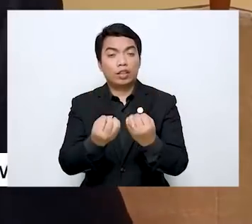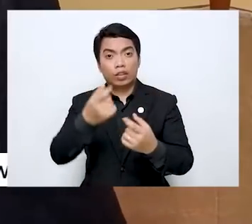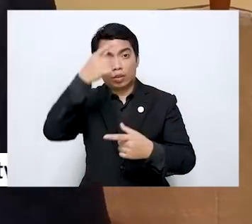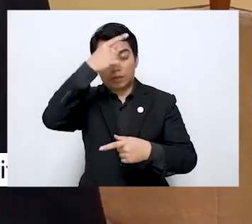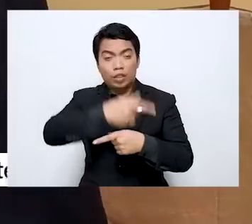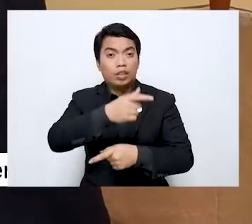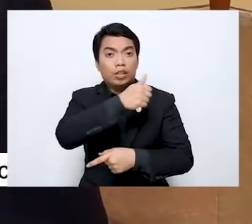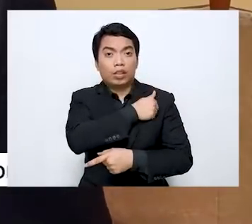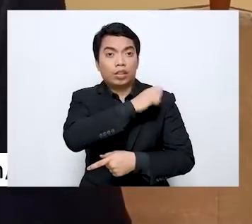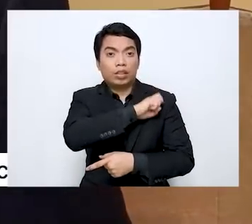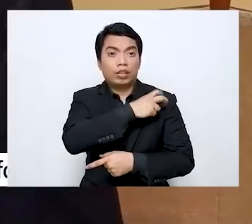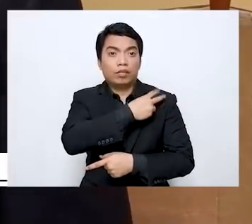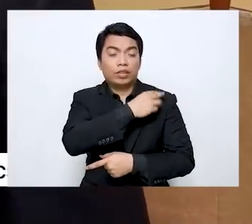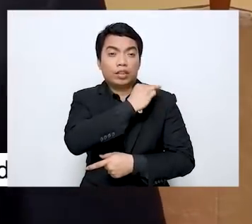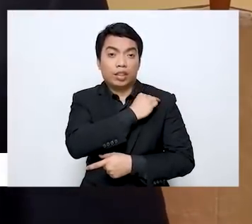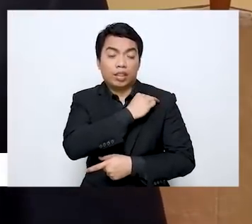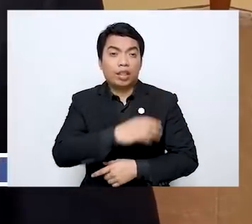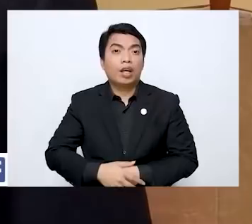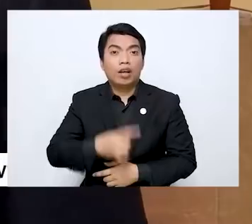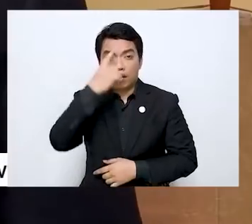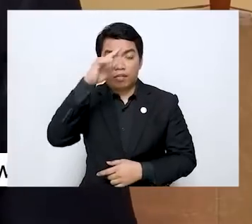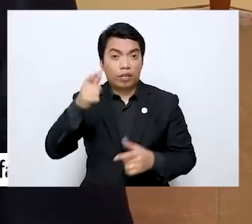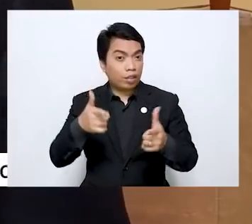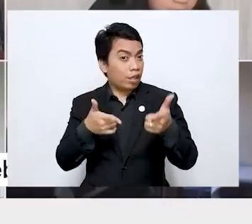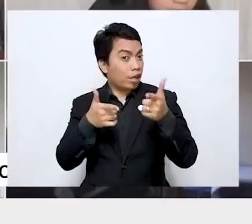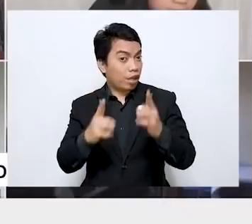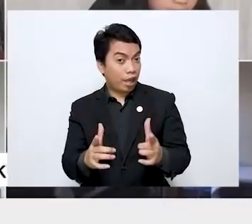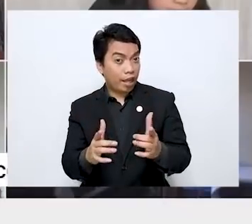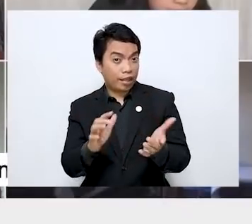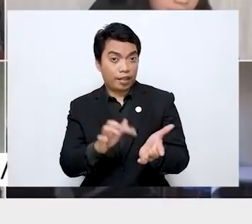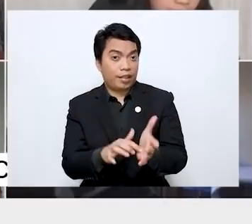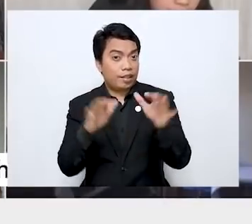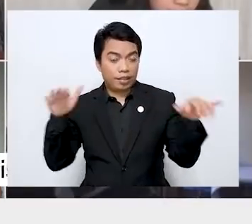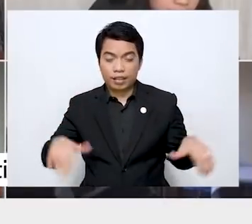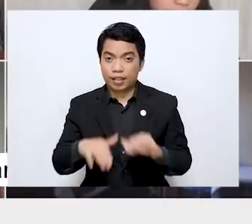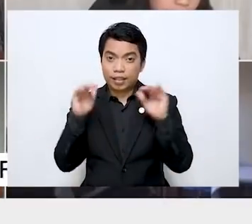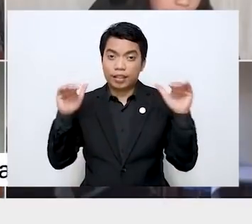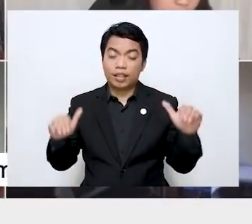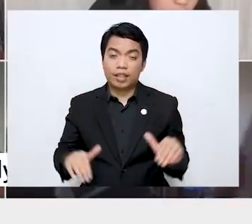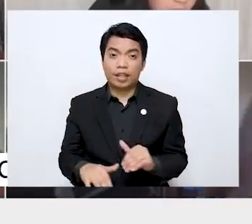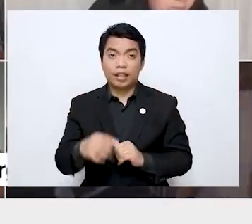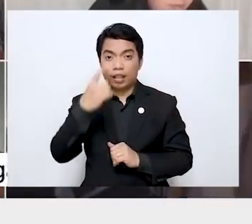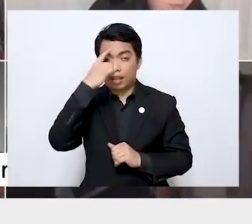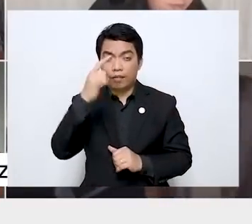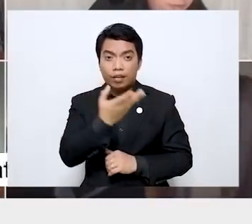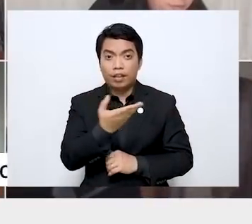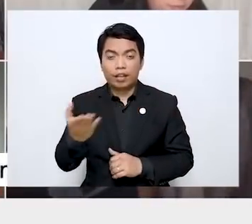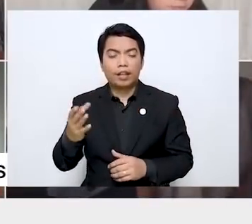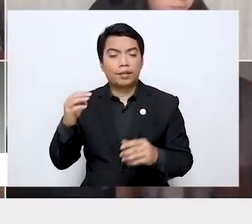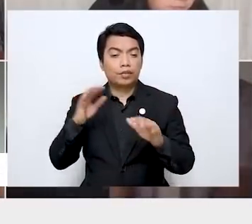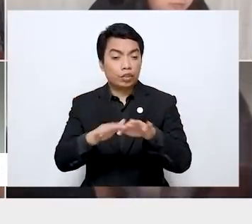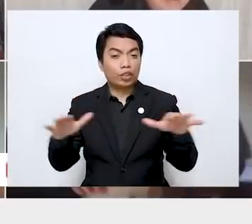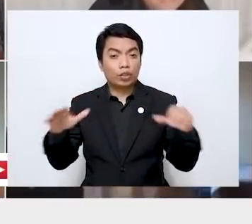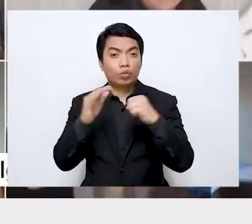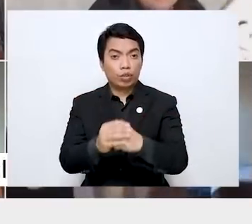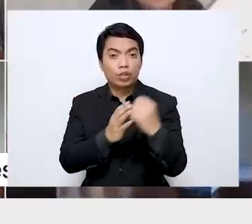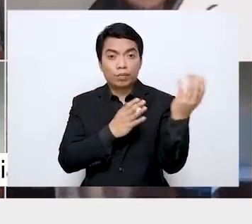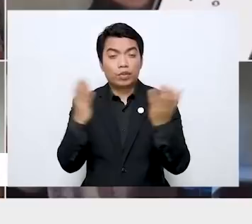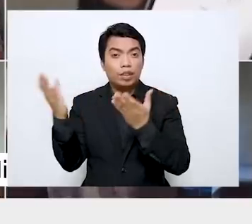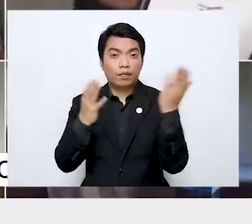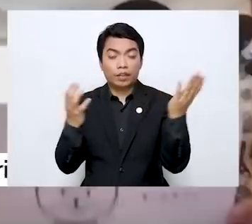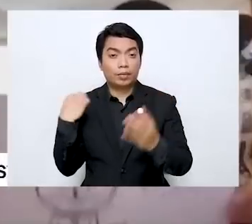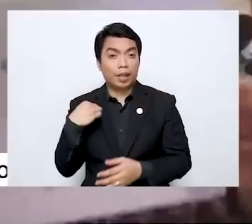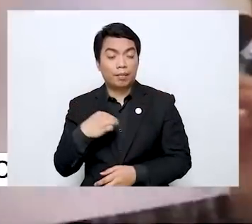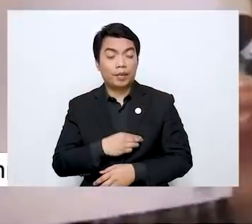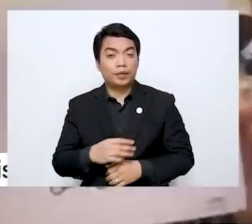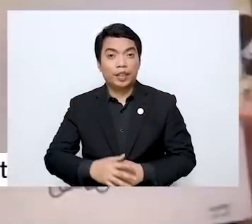Organizations, Brother Angelo Eranio Manalo, for allowing these kinds of activities for those who are in the children's worship